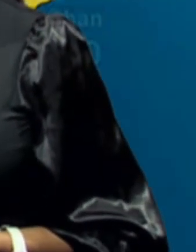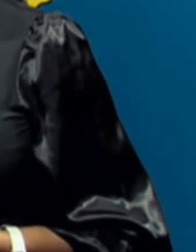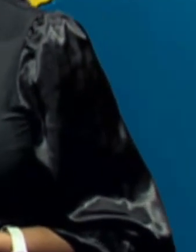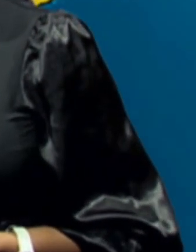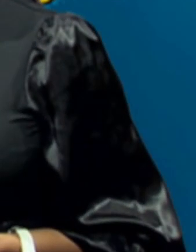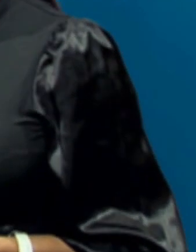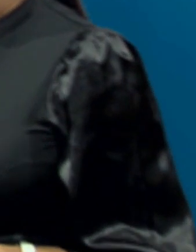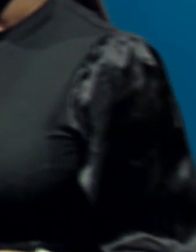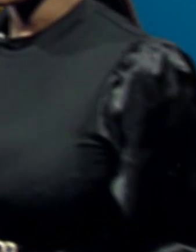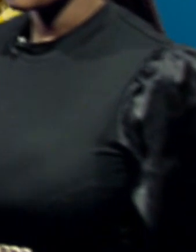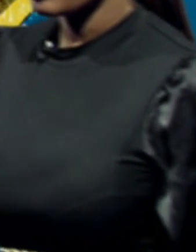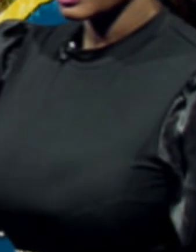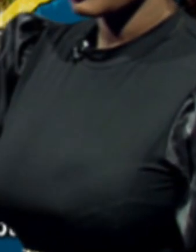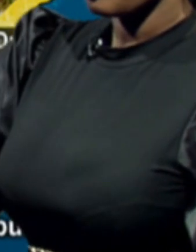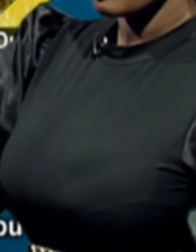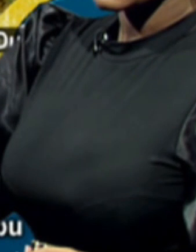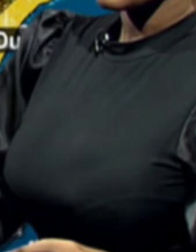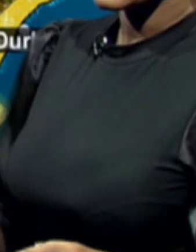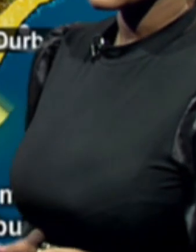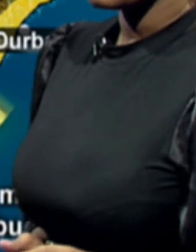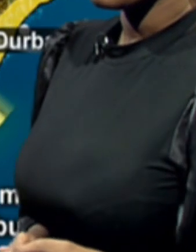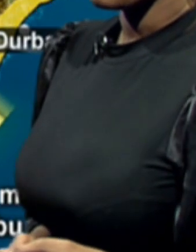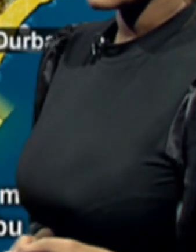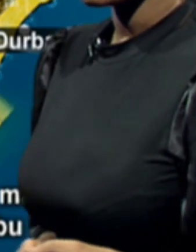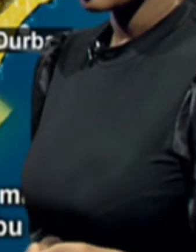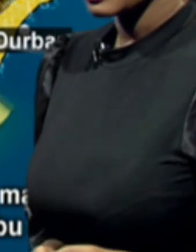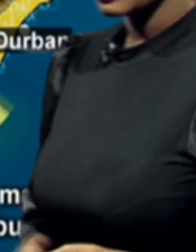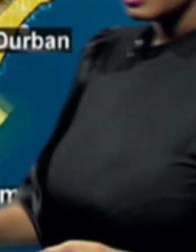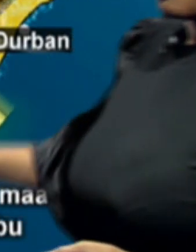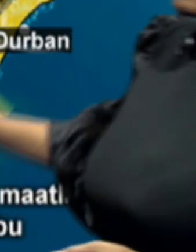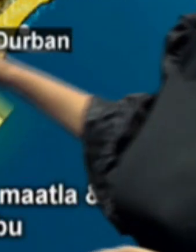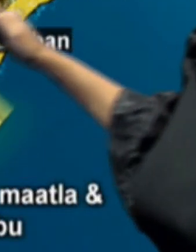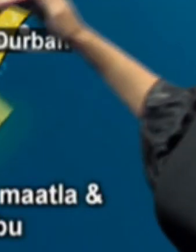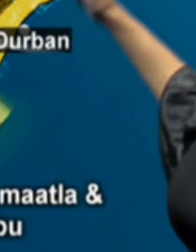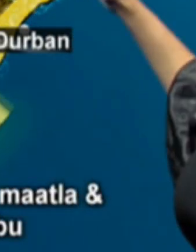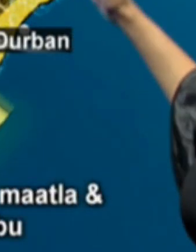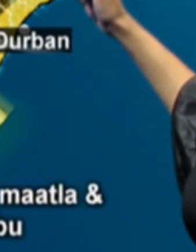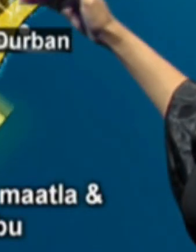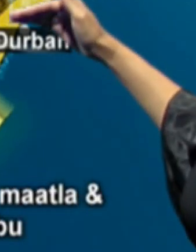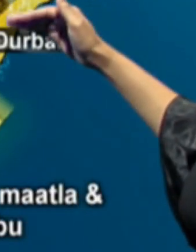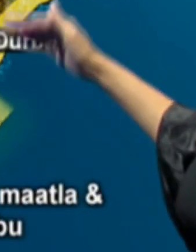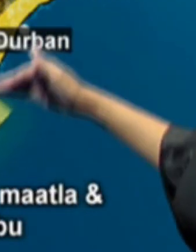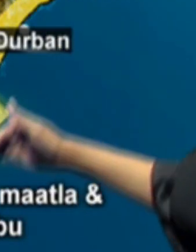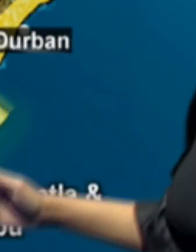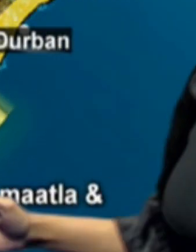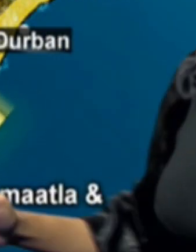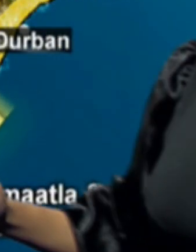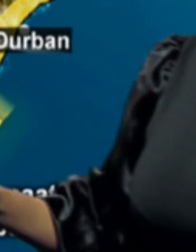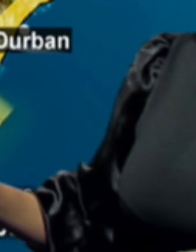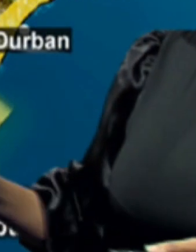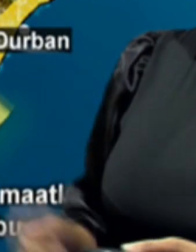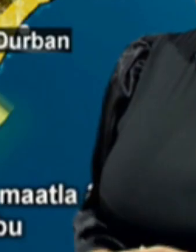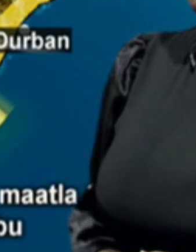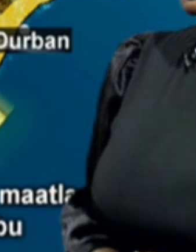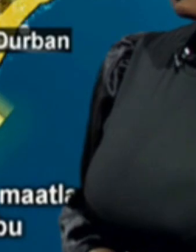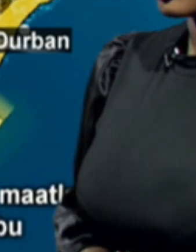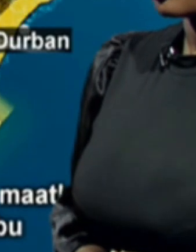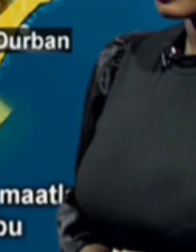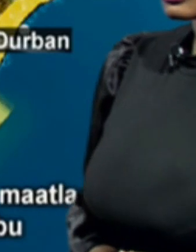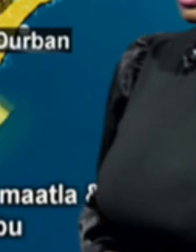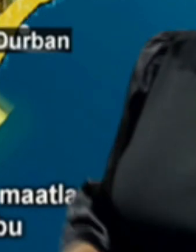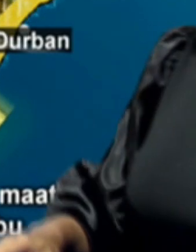Ba maemo a bosa ba na le gone gore tsibusa ka dipula tsa matla ka dibi mo bogare jwa naga, mme dipula tsa matla pula e matla e na le gone go tswelela mo karolong